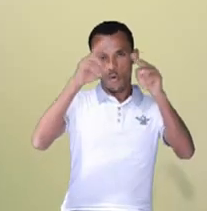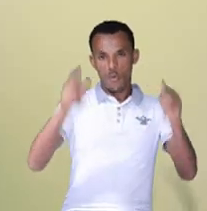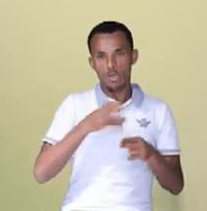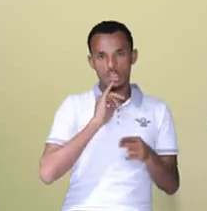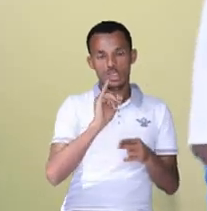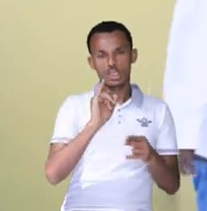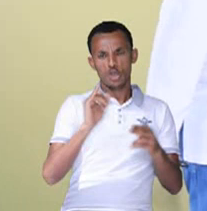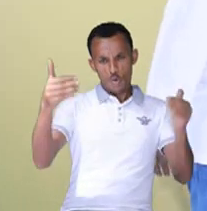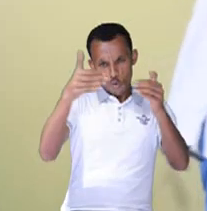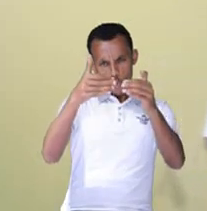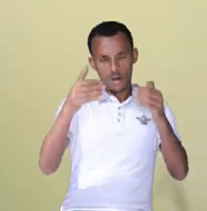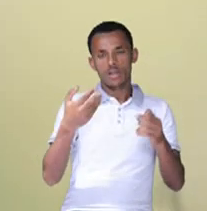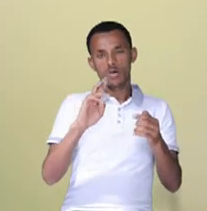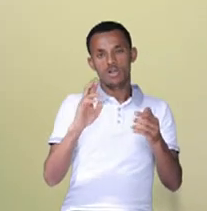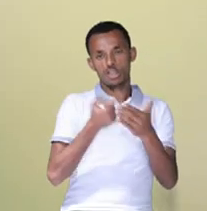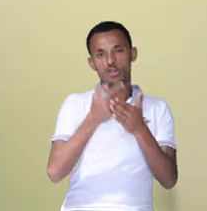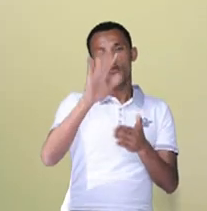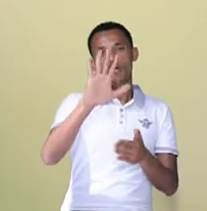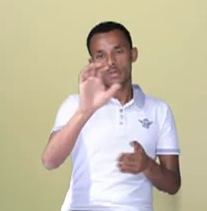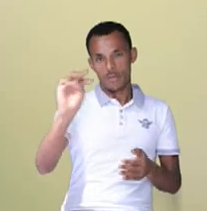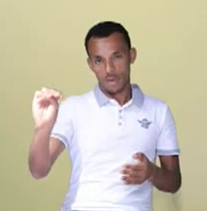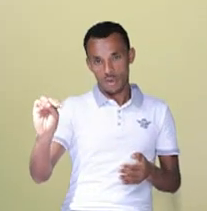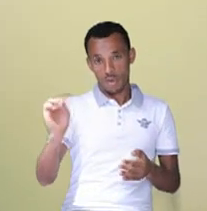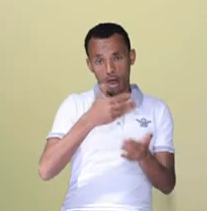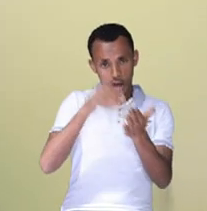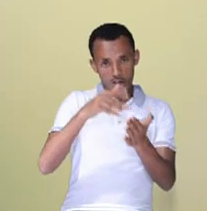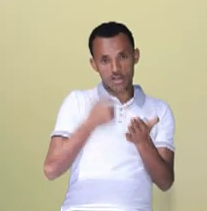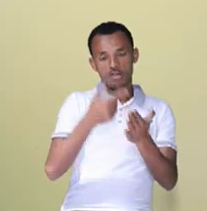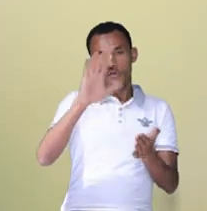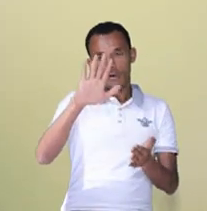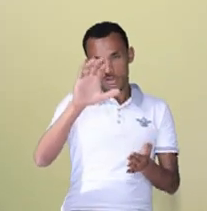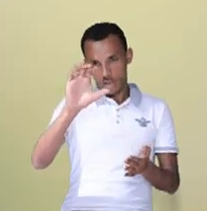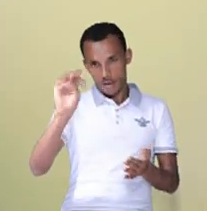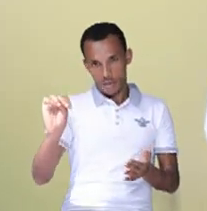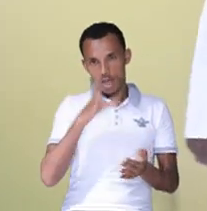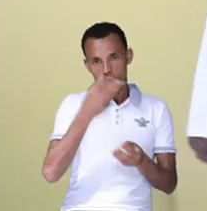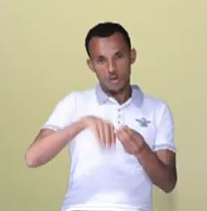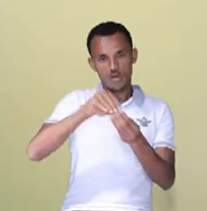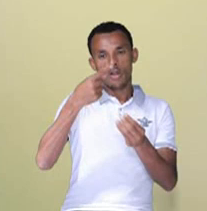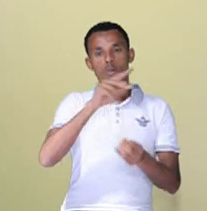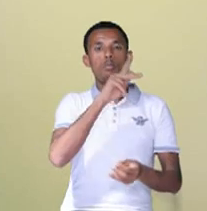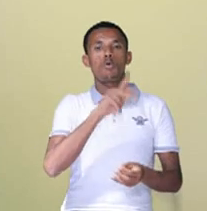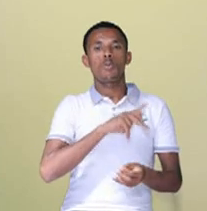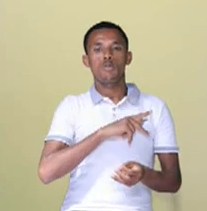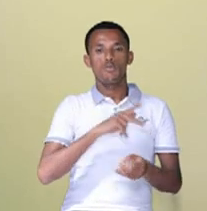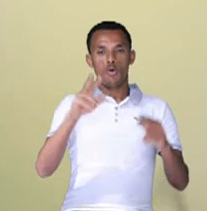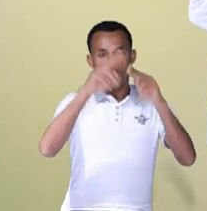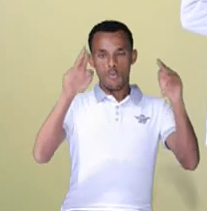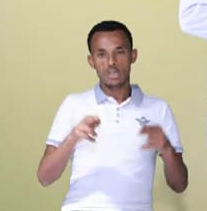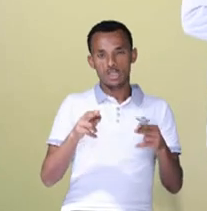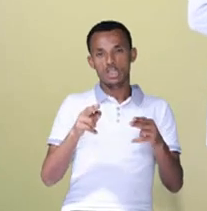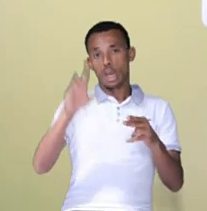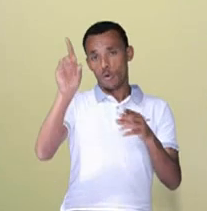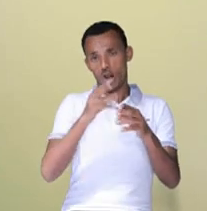is congruent. So this is 5 centimeter, again this 5 centimeter. And also the property of rhombus, the diagonals